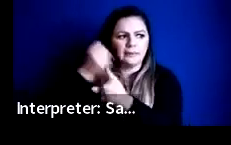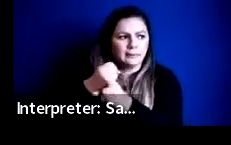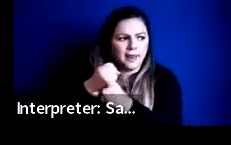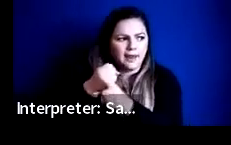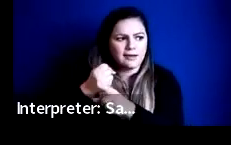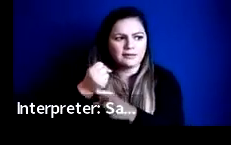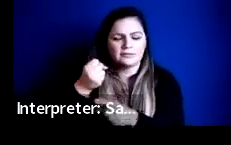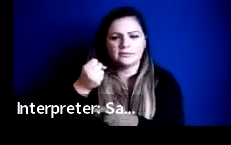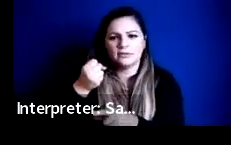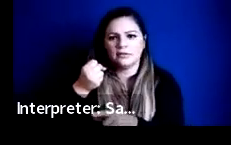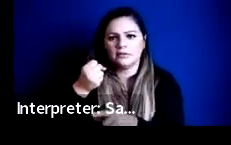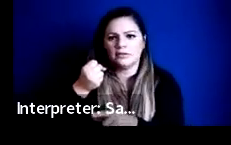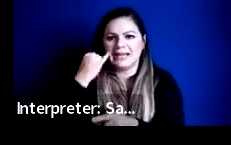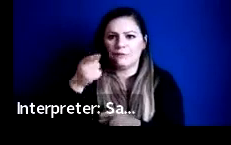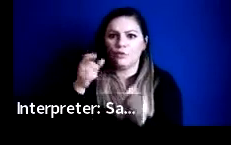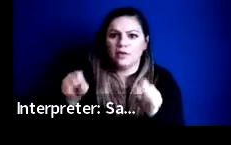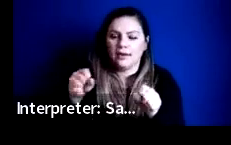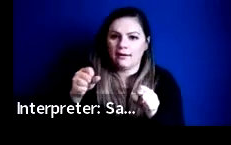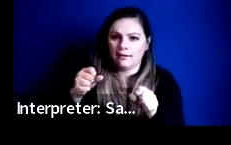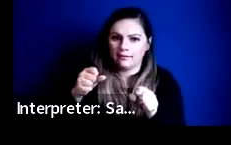to even get care to begin with?